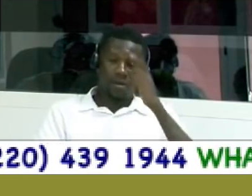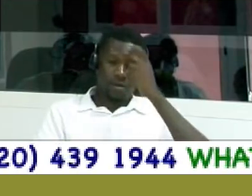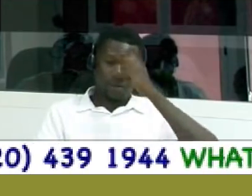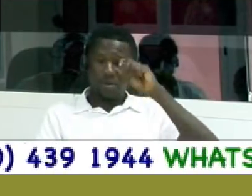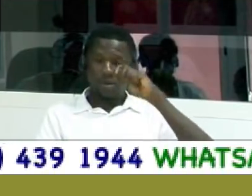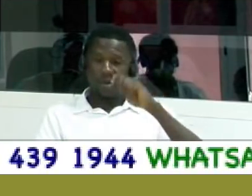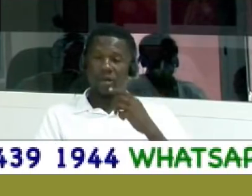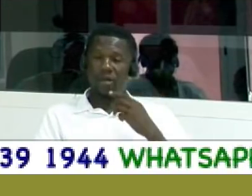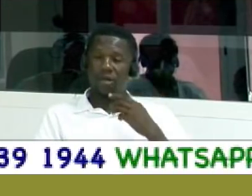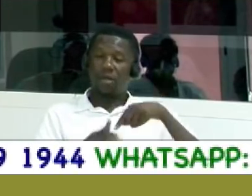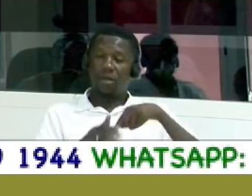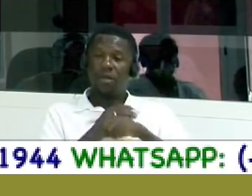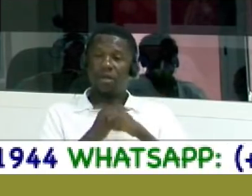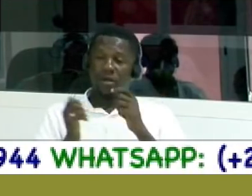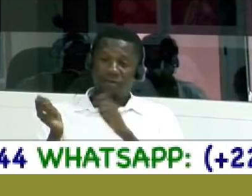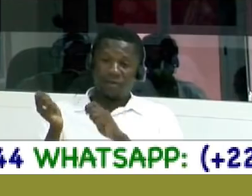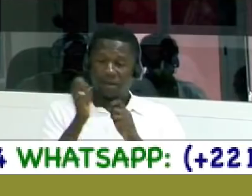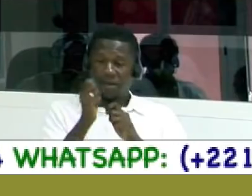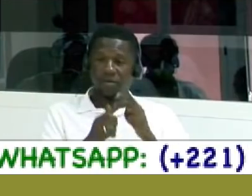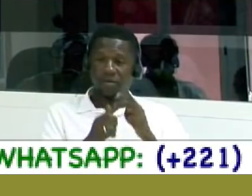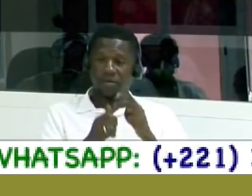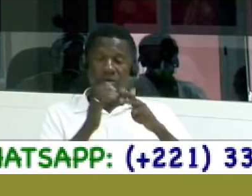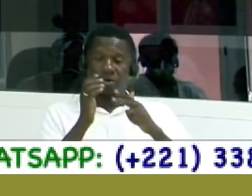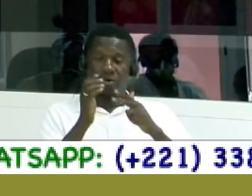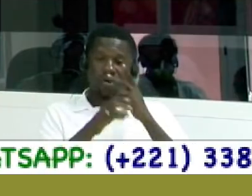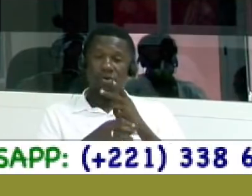world, you live as a family.